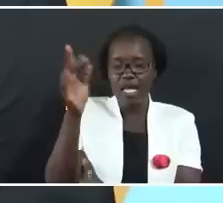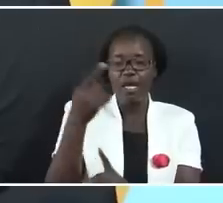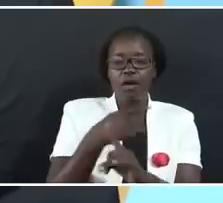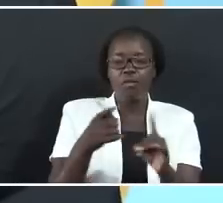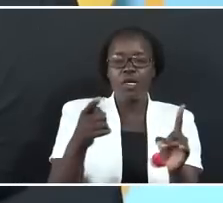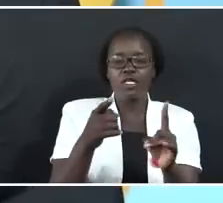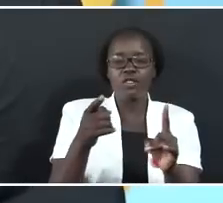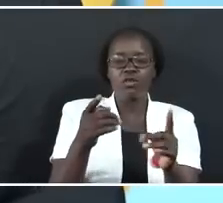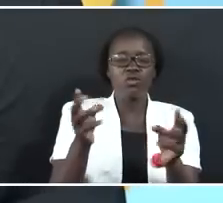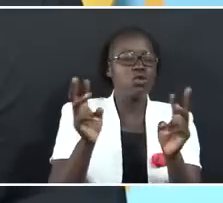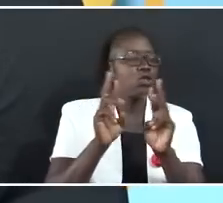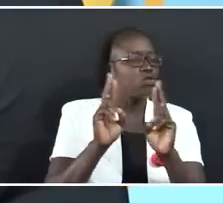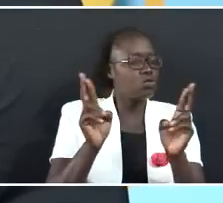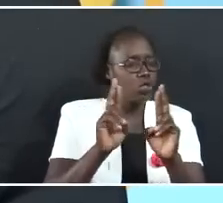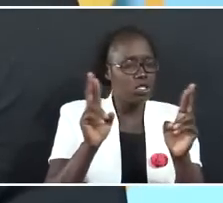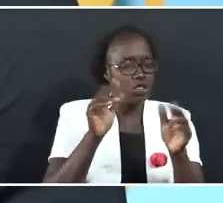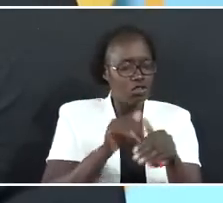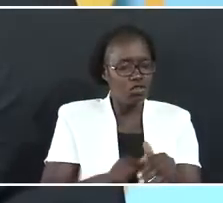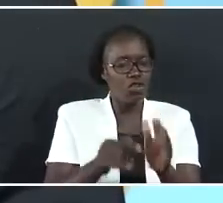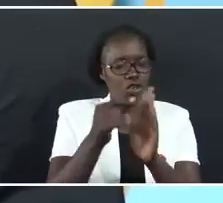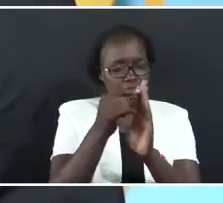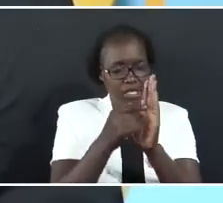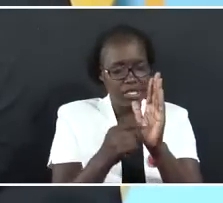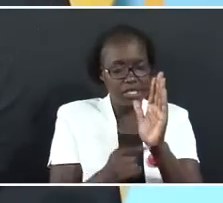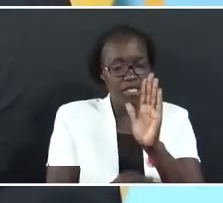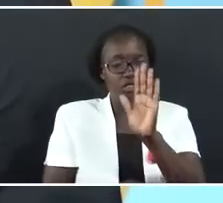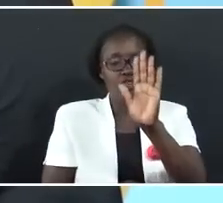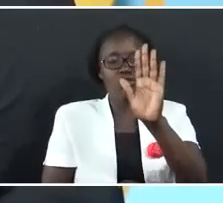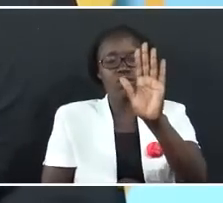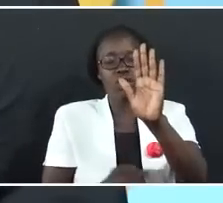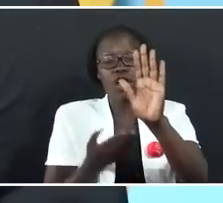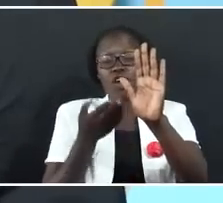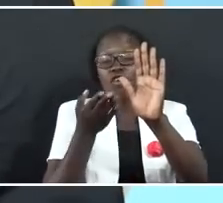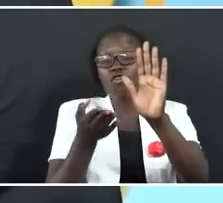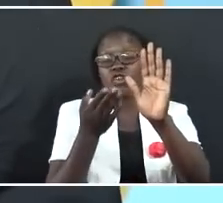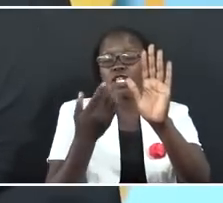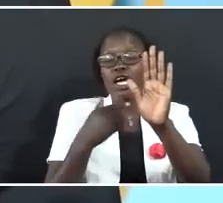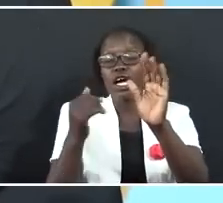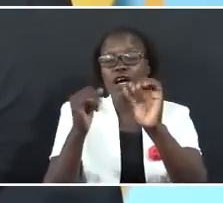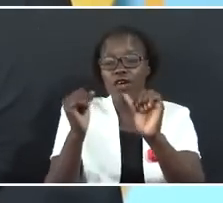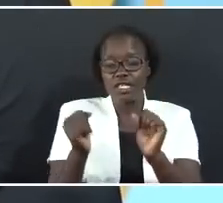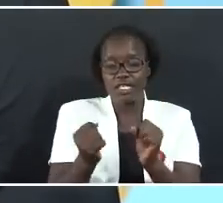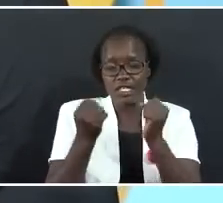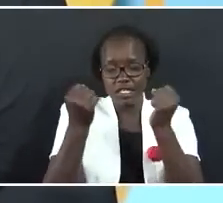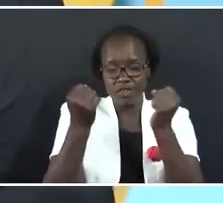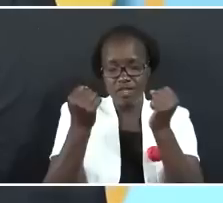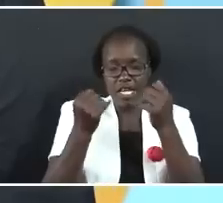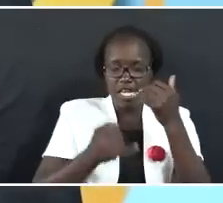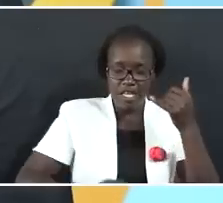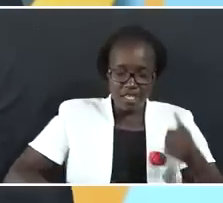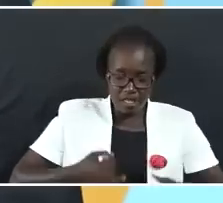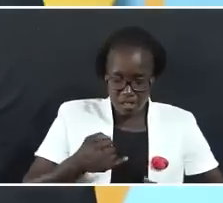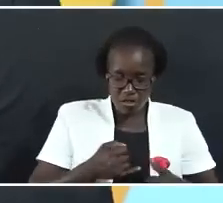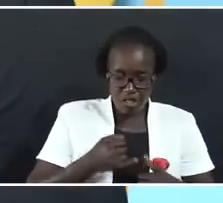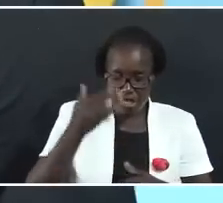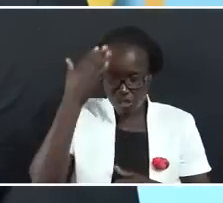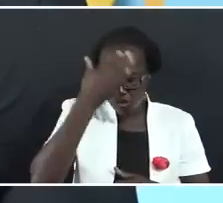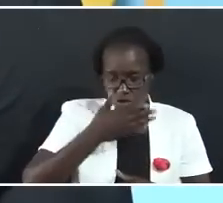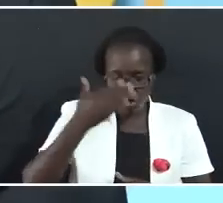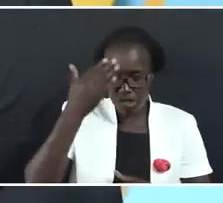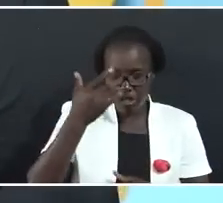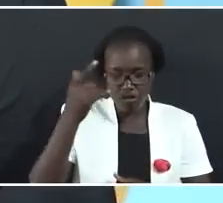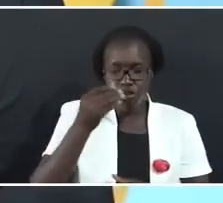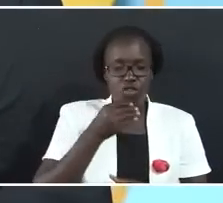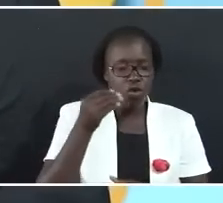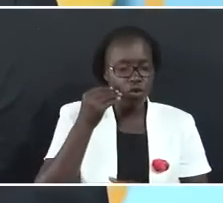will willingly follow your instructions, for therein is our safety. The joy that you ordain for the homes